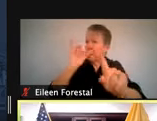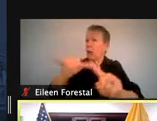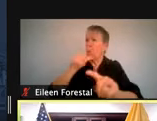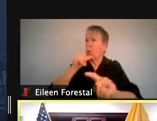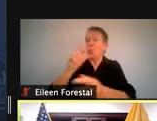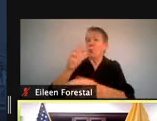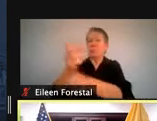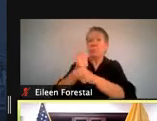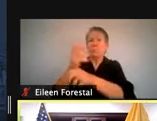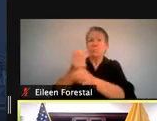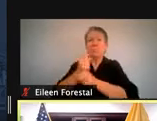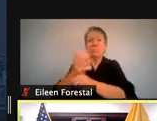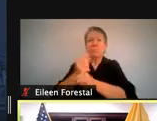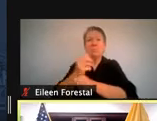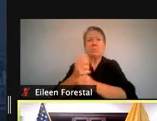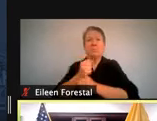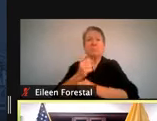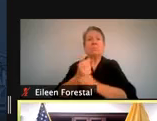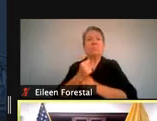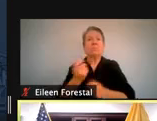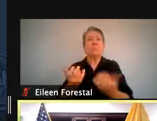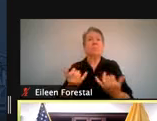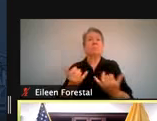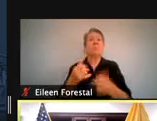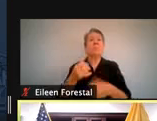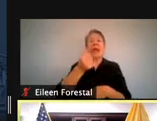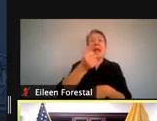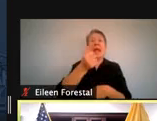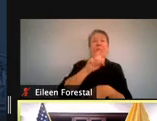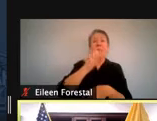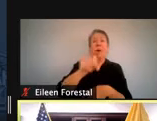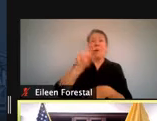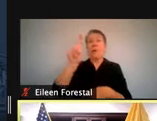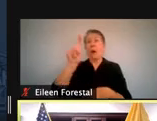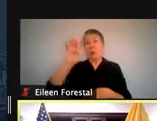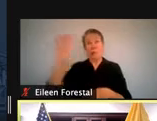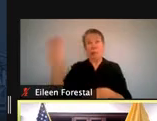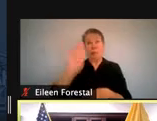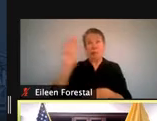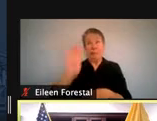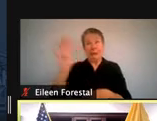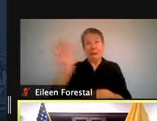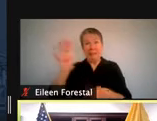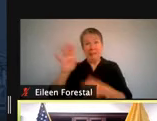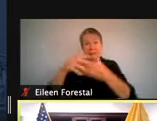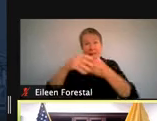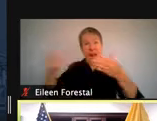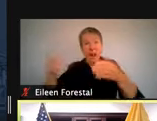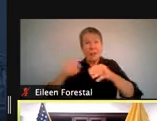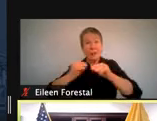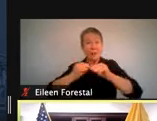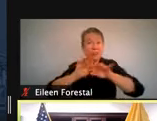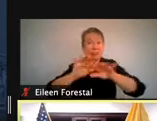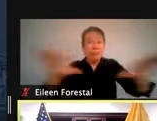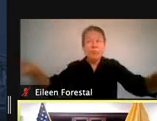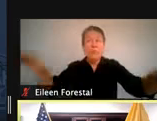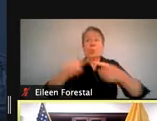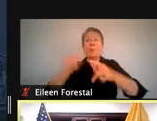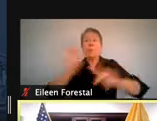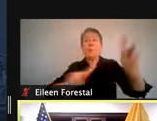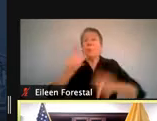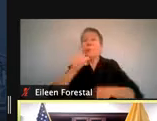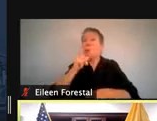billion has been released to our unemployed and underemployed workers. For the past 8 months, the department and its staff have